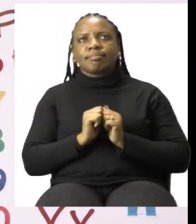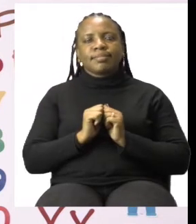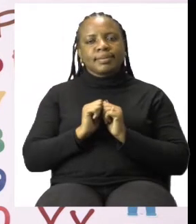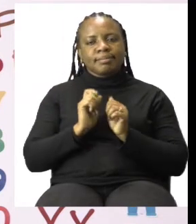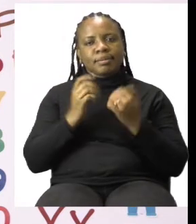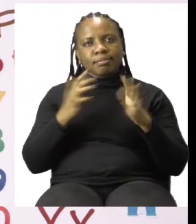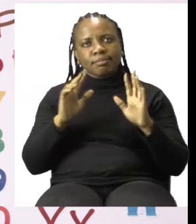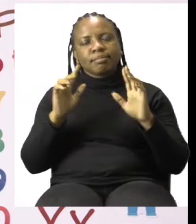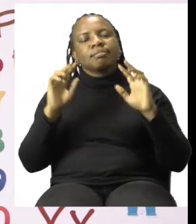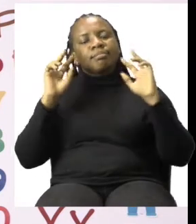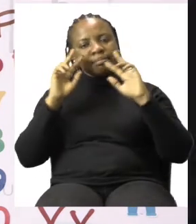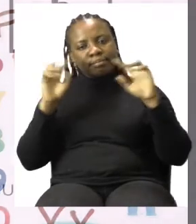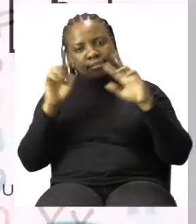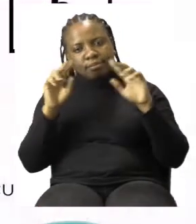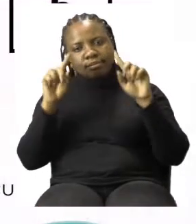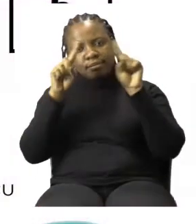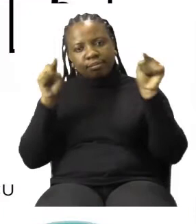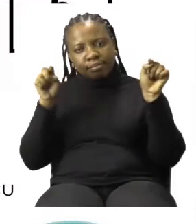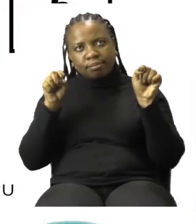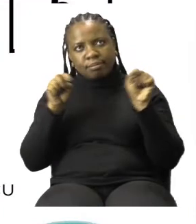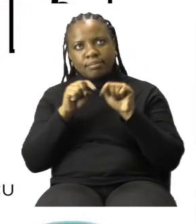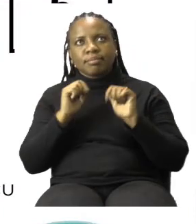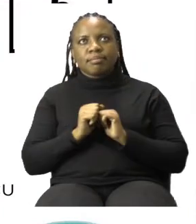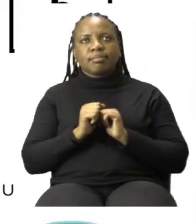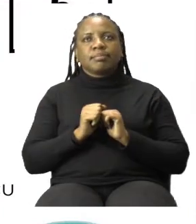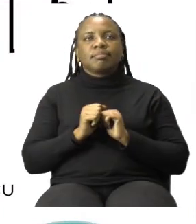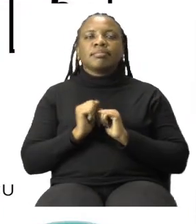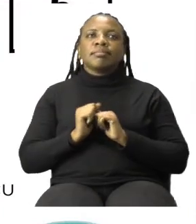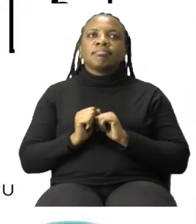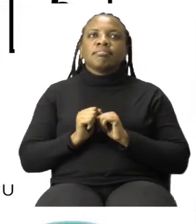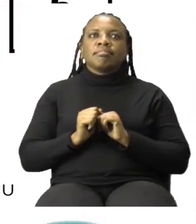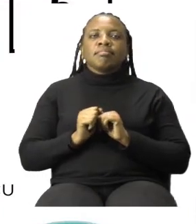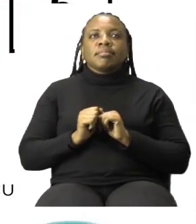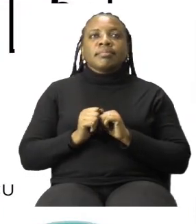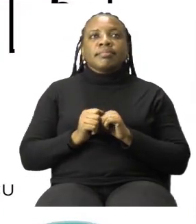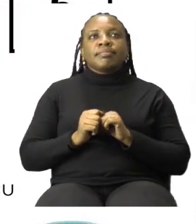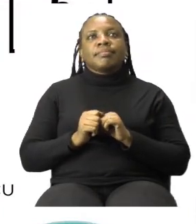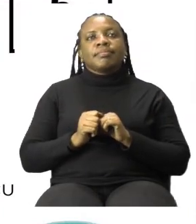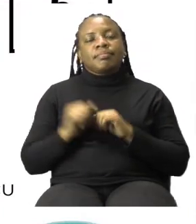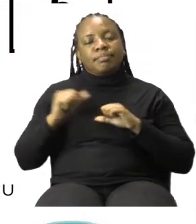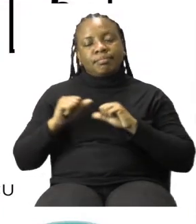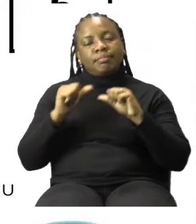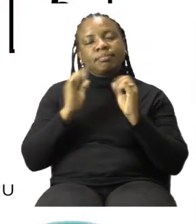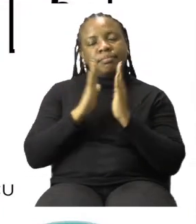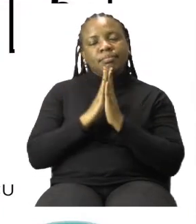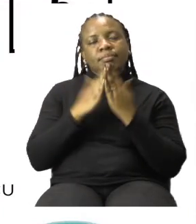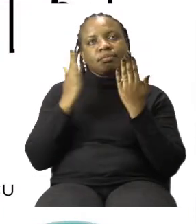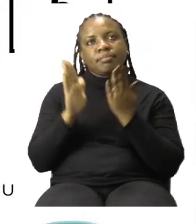let's move on to the next page, page 16. On page 16, we are going to be